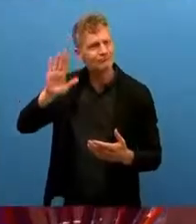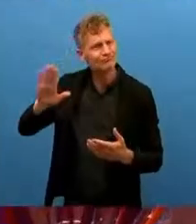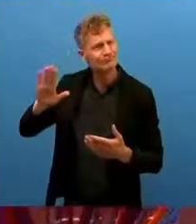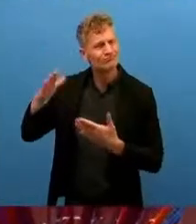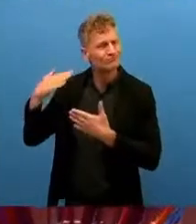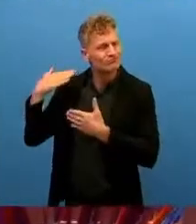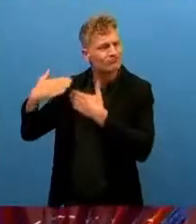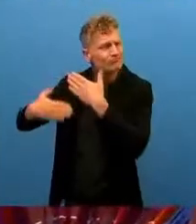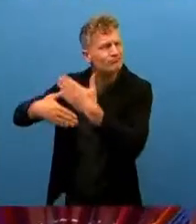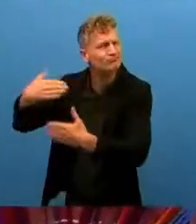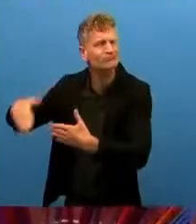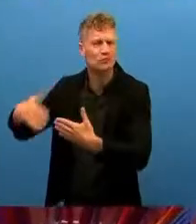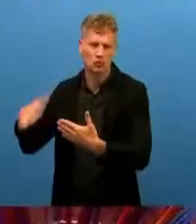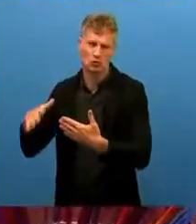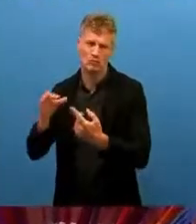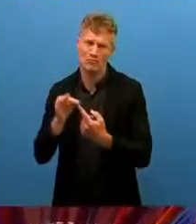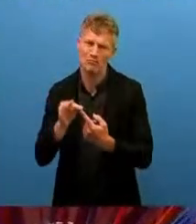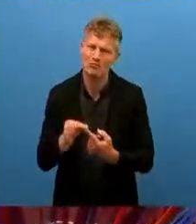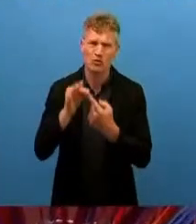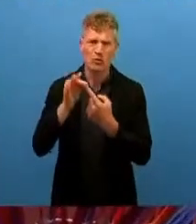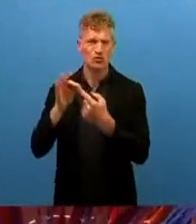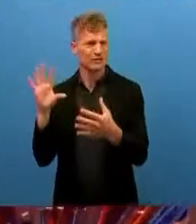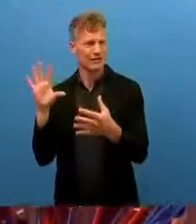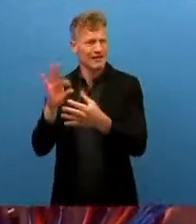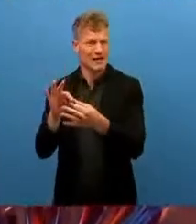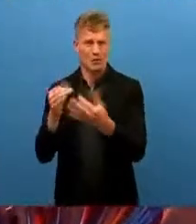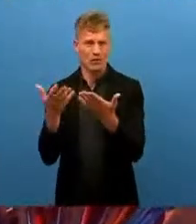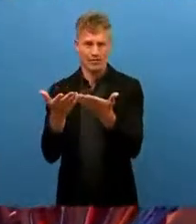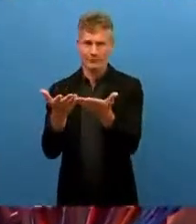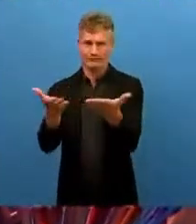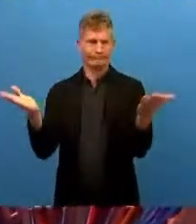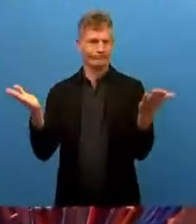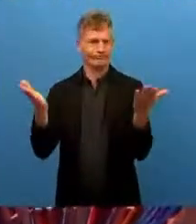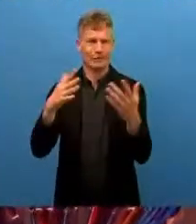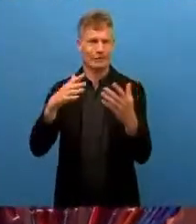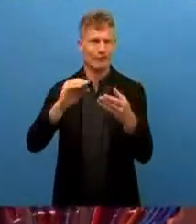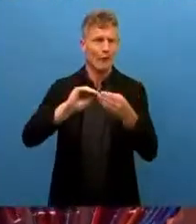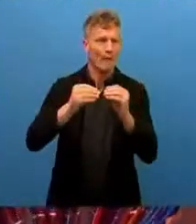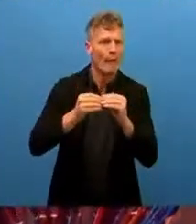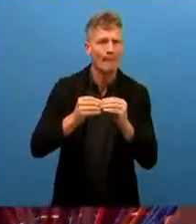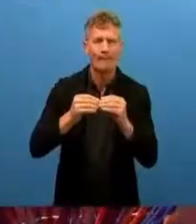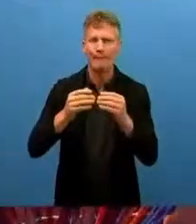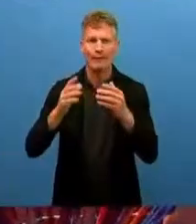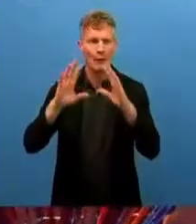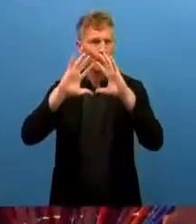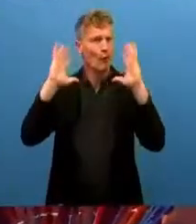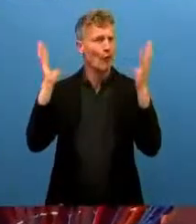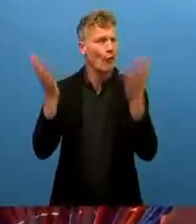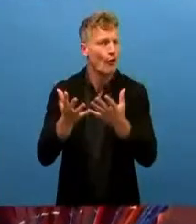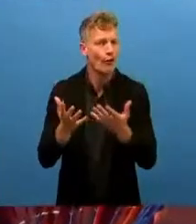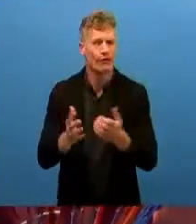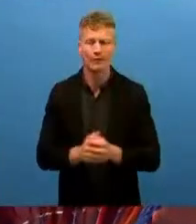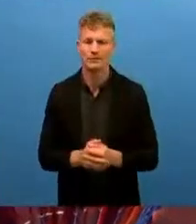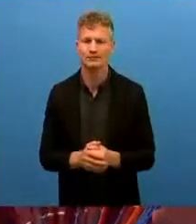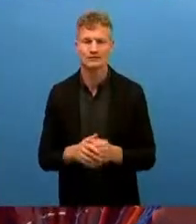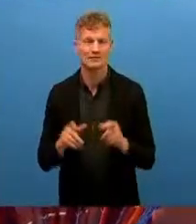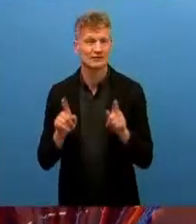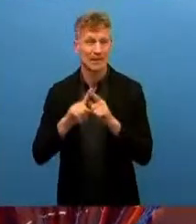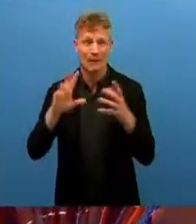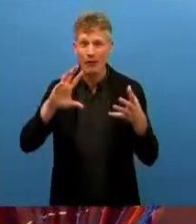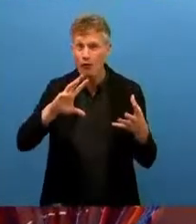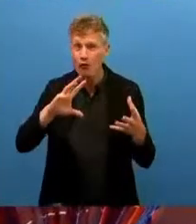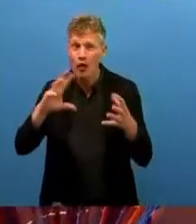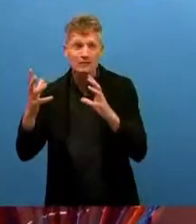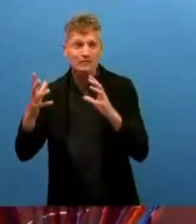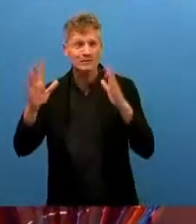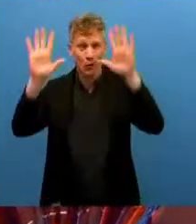most important challenges facing humanity. For example, the triple planetary crisis related to climate